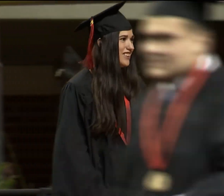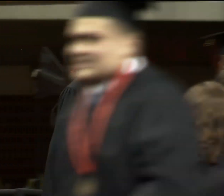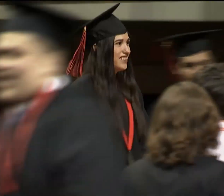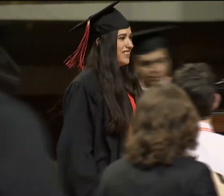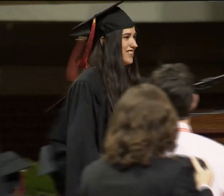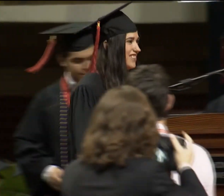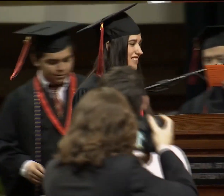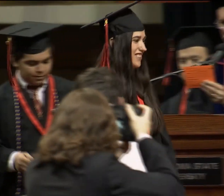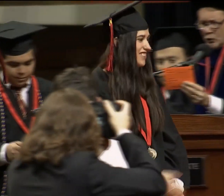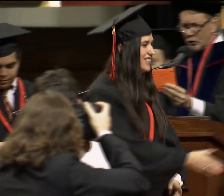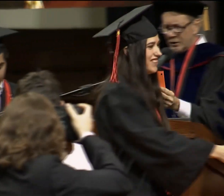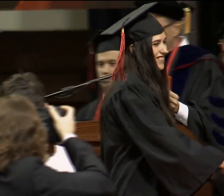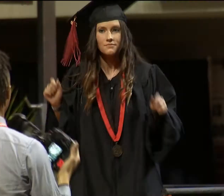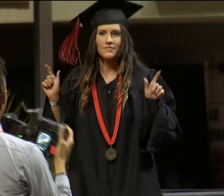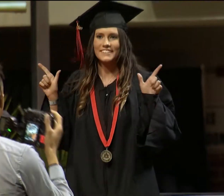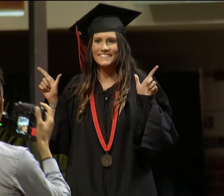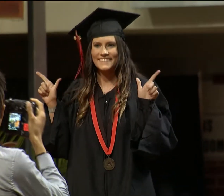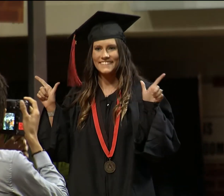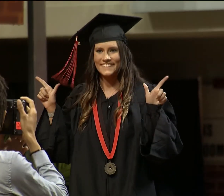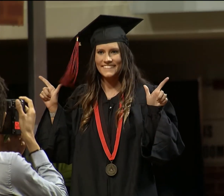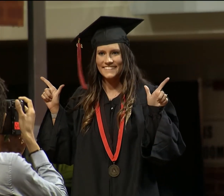Kelsey Irene Ledgerwood.